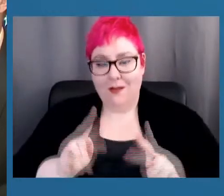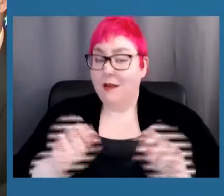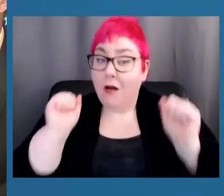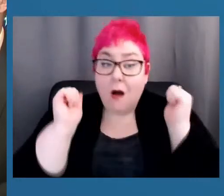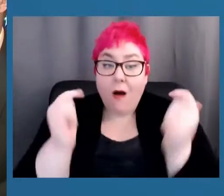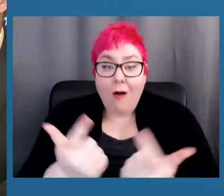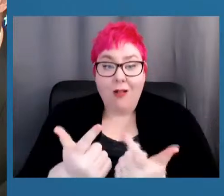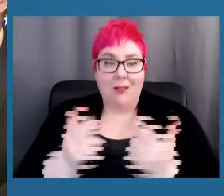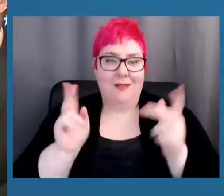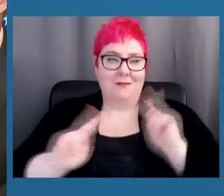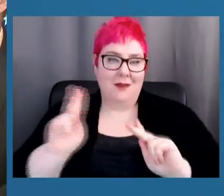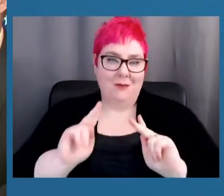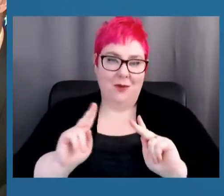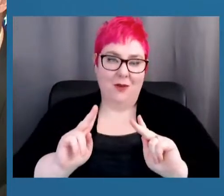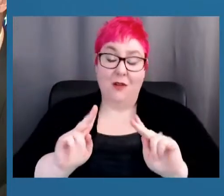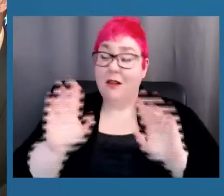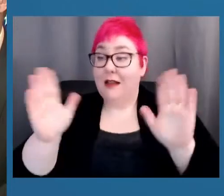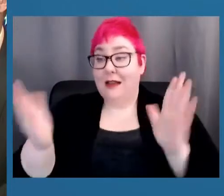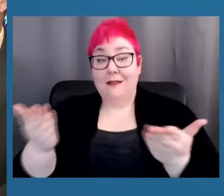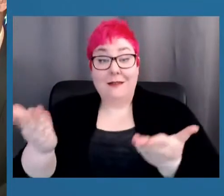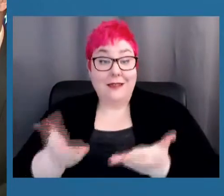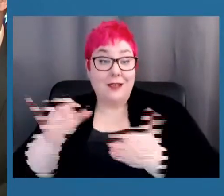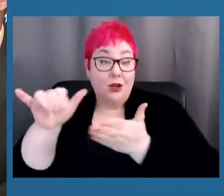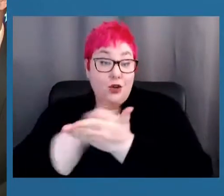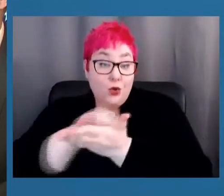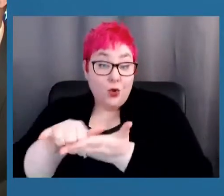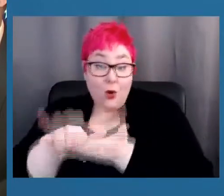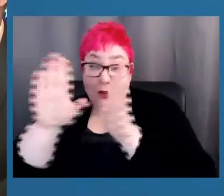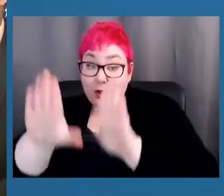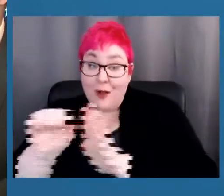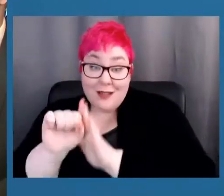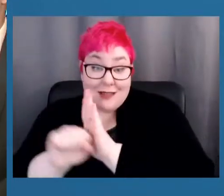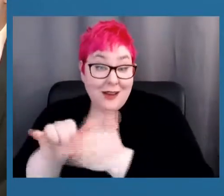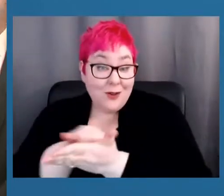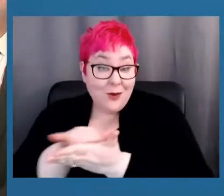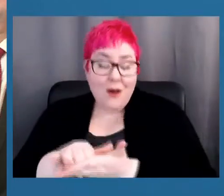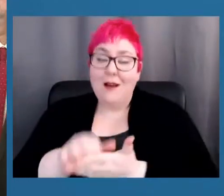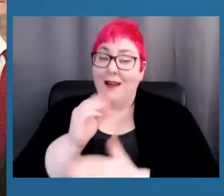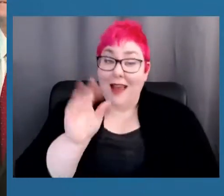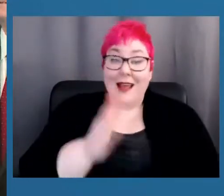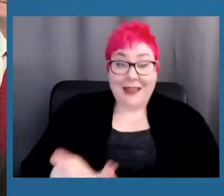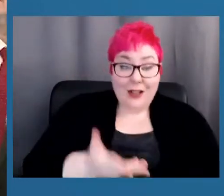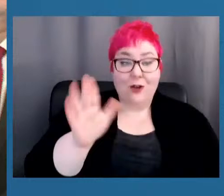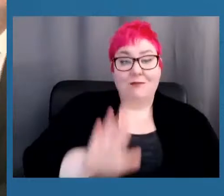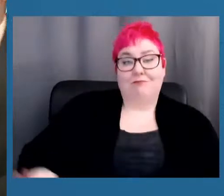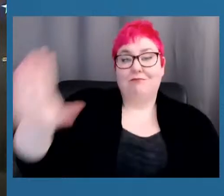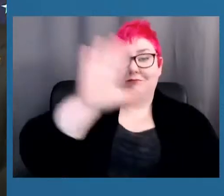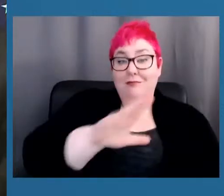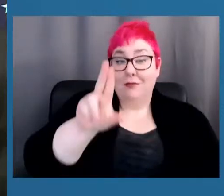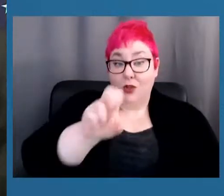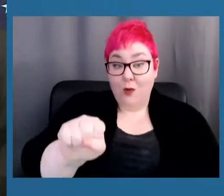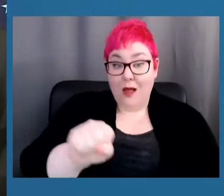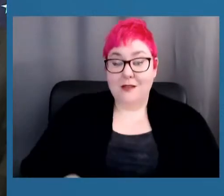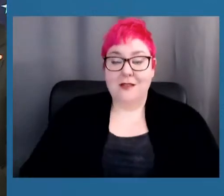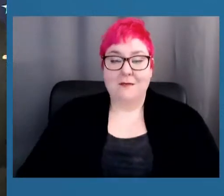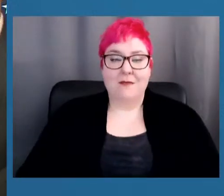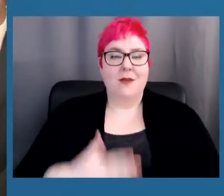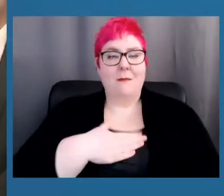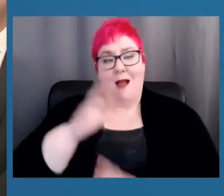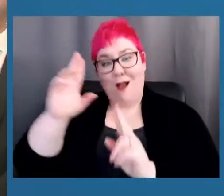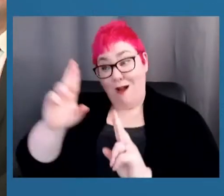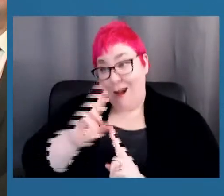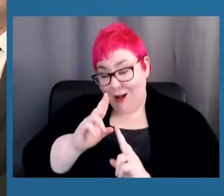in the great state of New York and in these United States of America. It is now my distinct honor, privilege, and